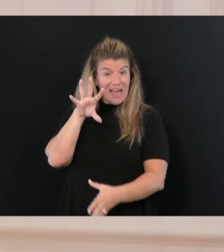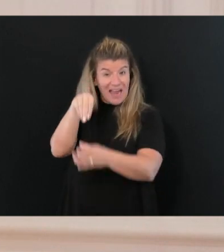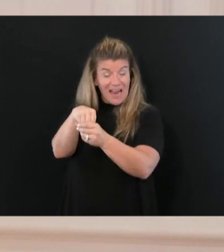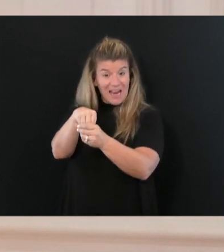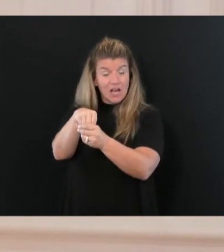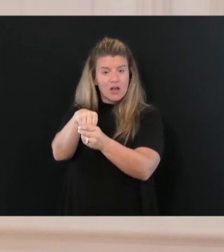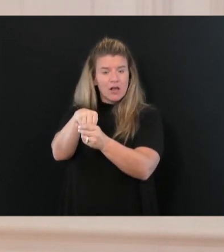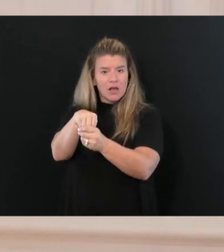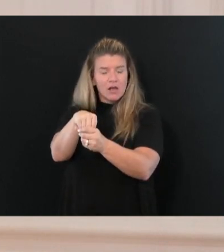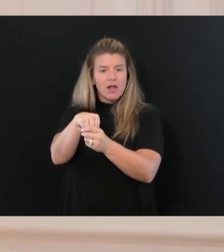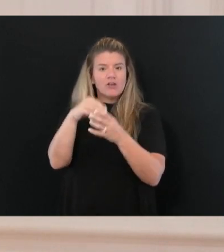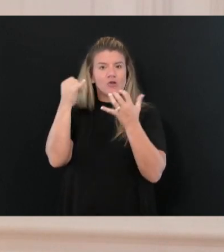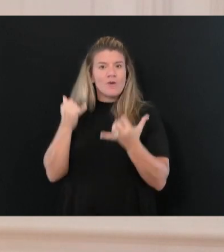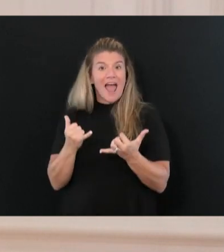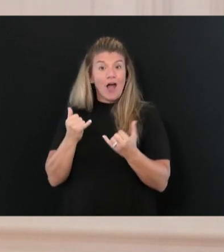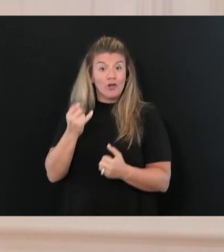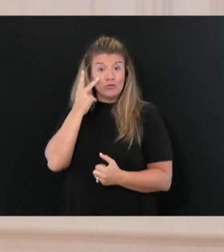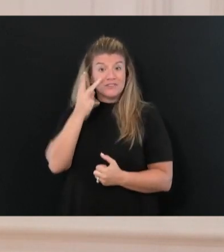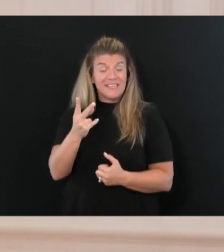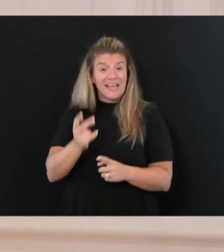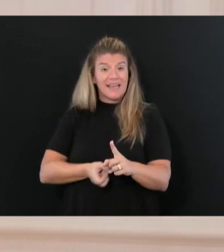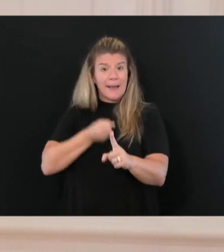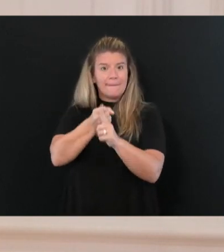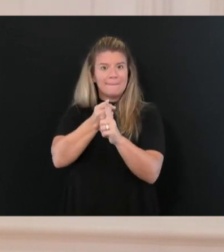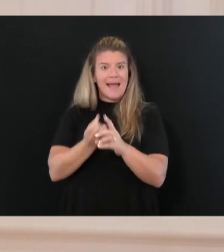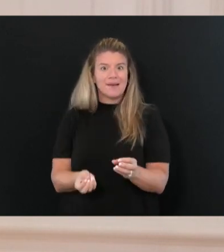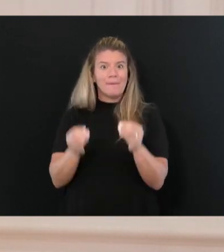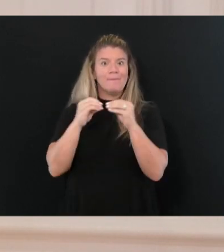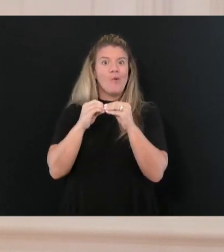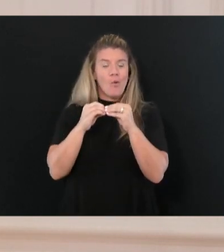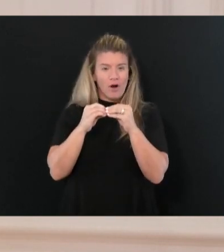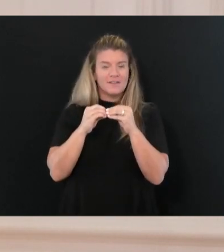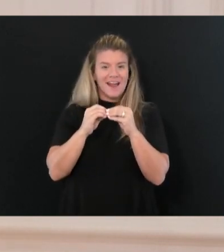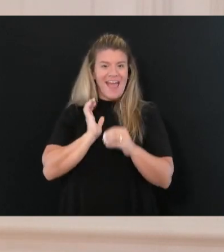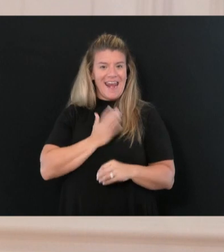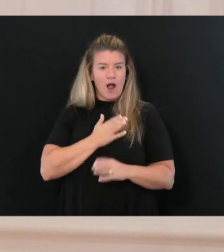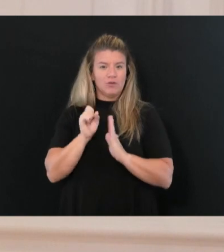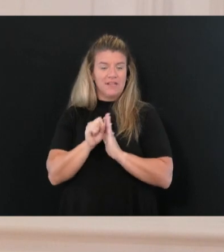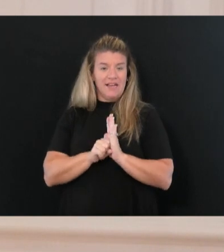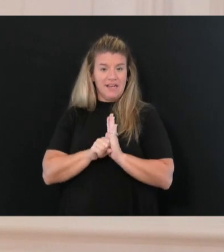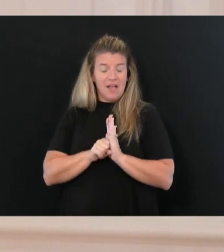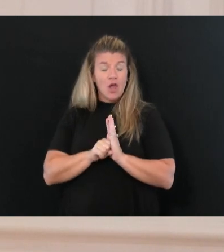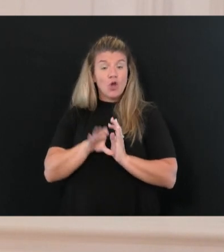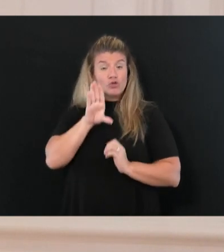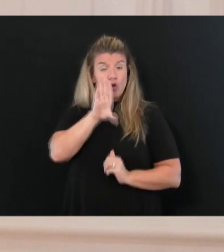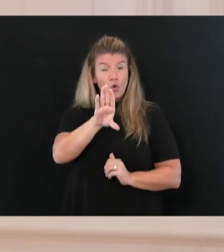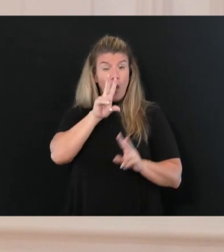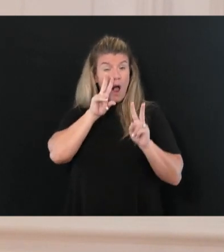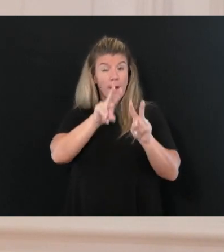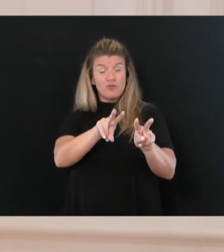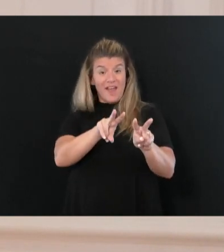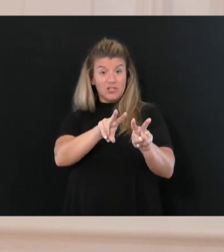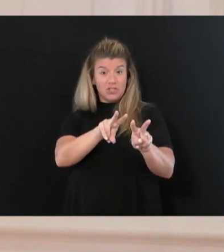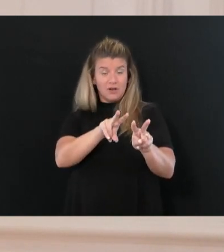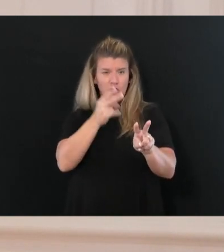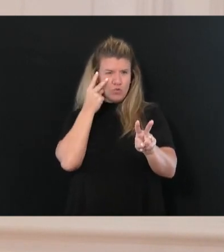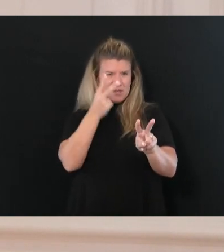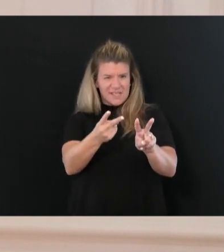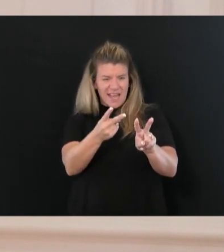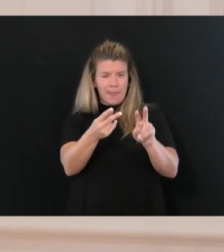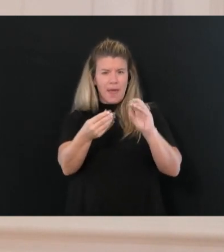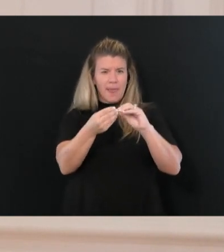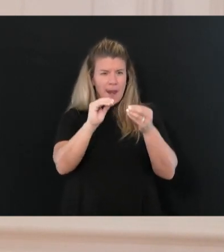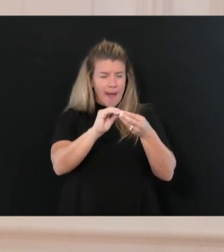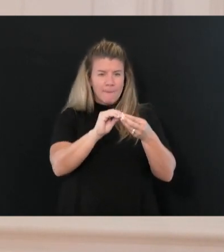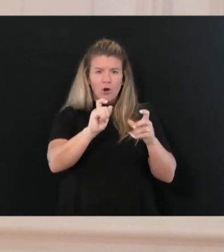now that's being more affected by COVID-19. So I think that your observation at the